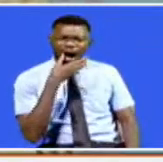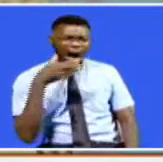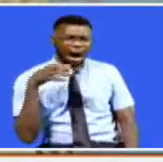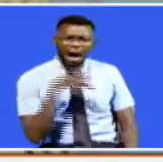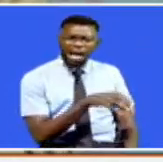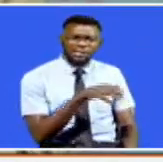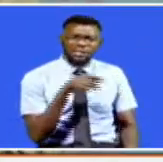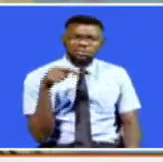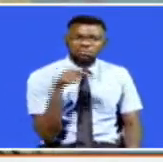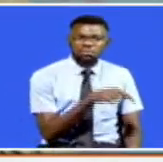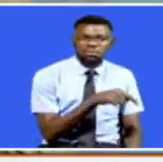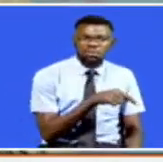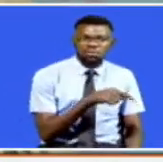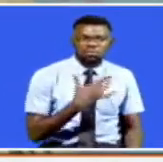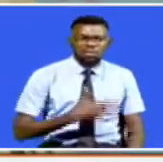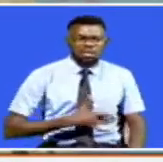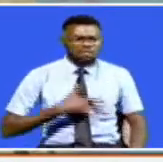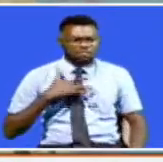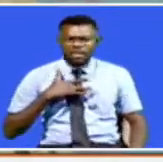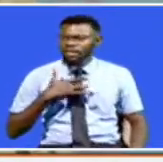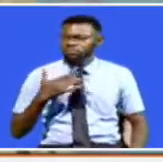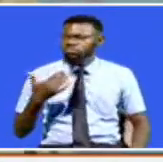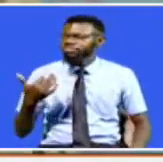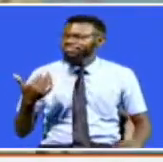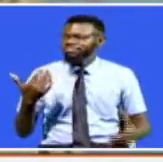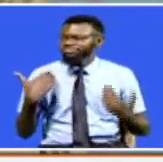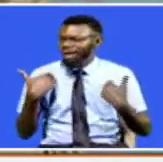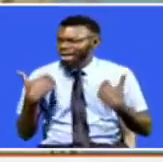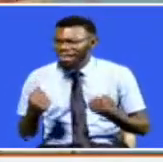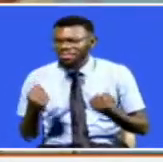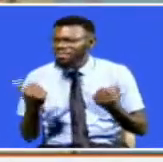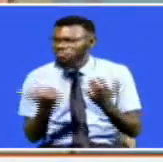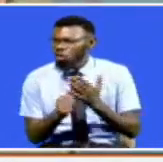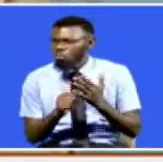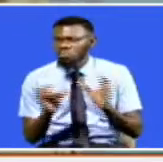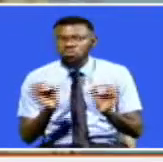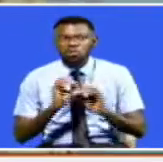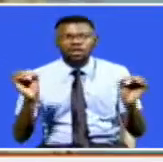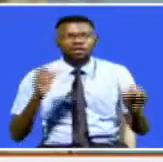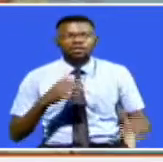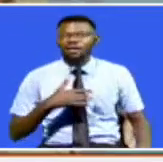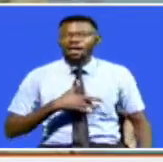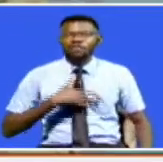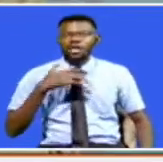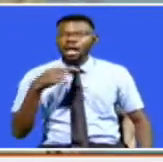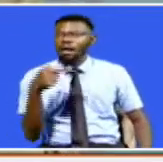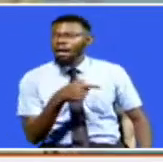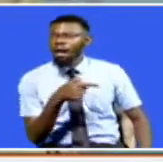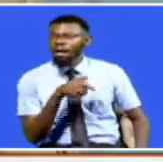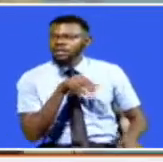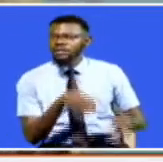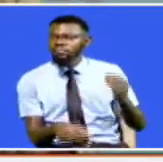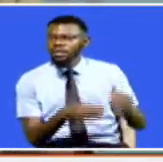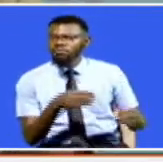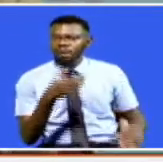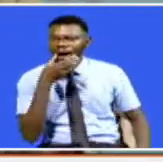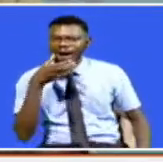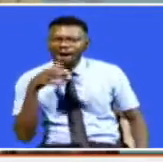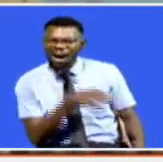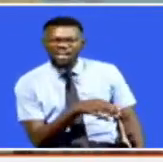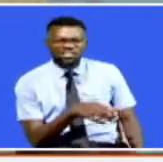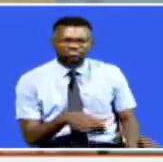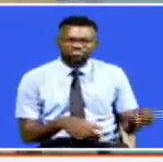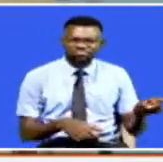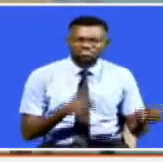they don't see it as an health issue, and they think it is curse or it is something like that, and